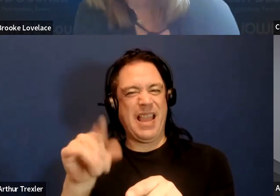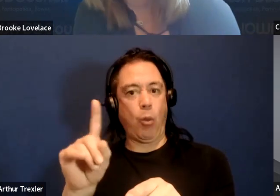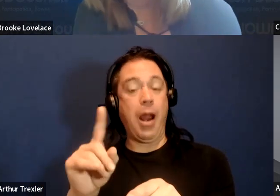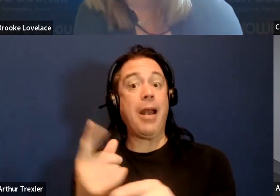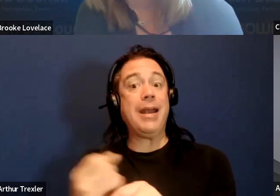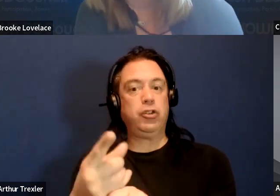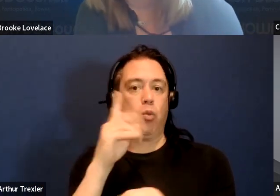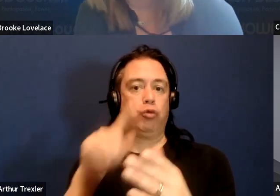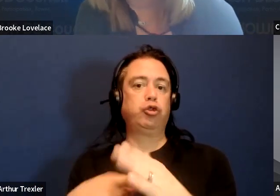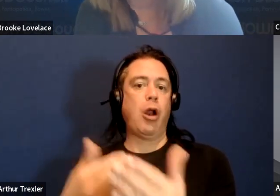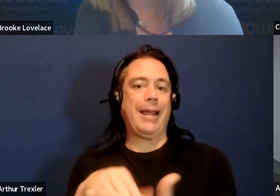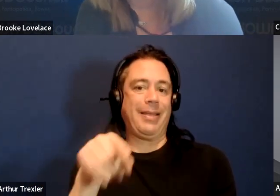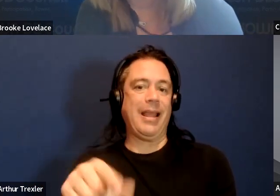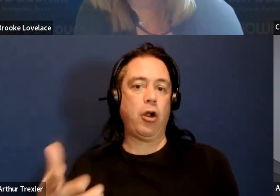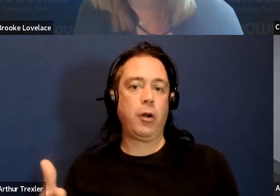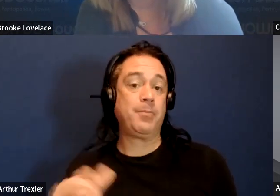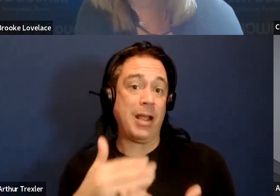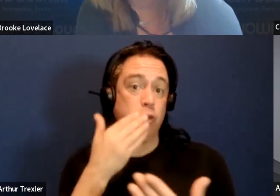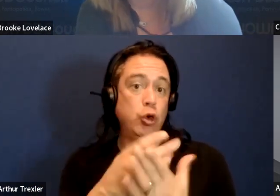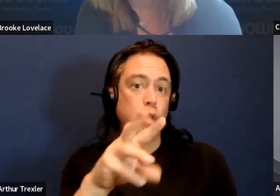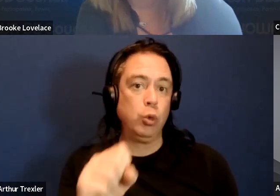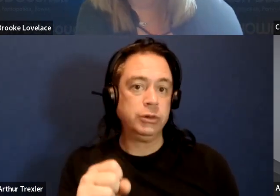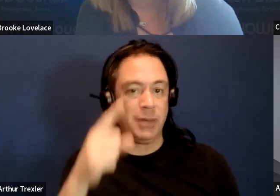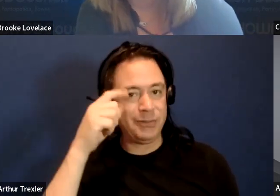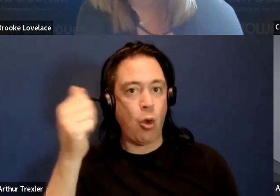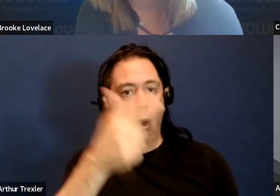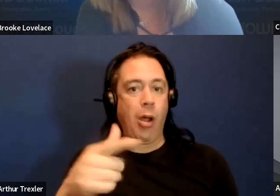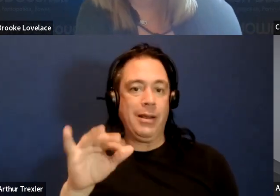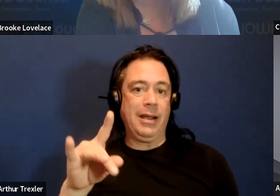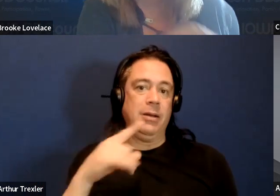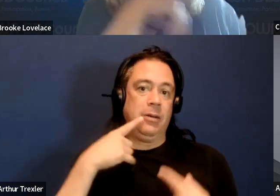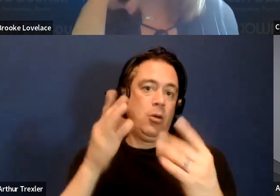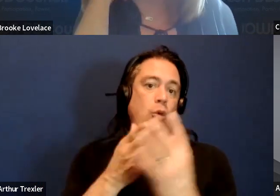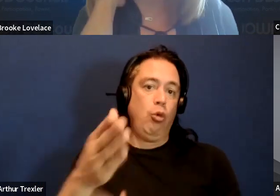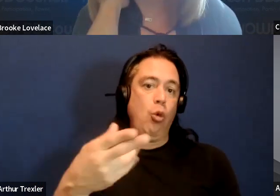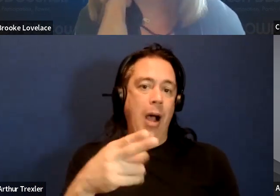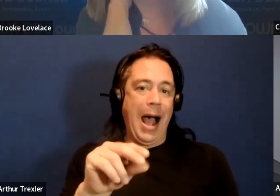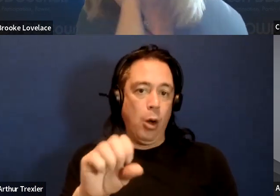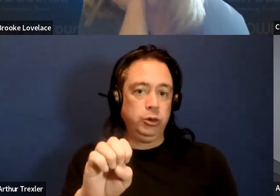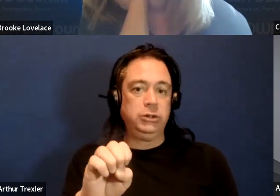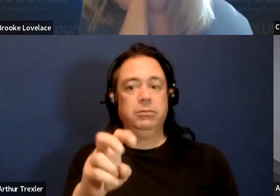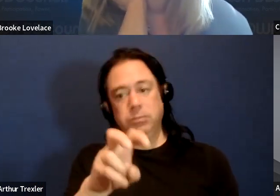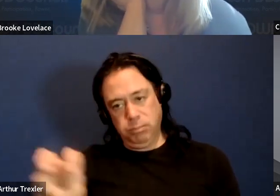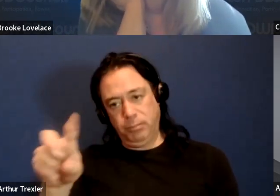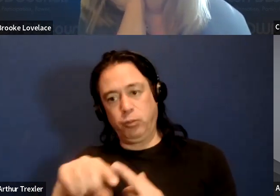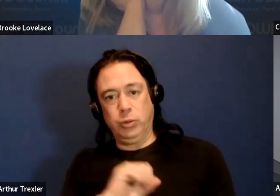is good news because they all at least made it through the House and over into the Senate. So